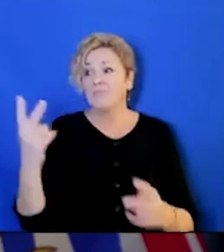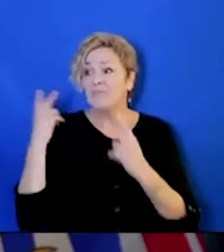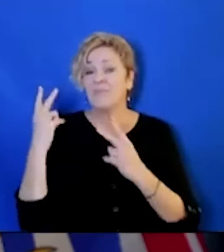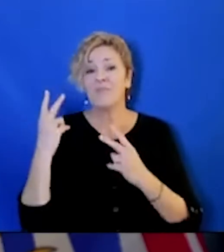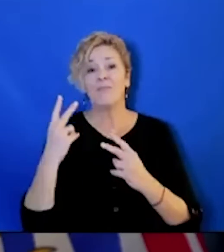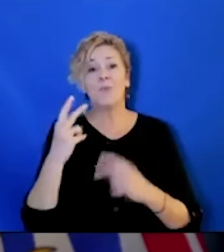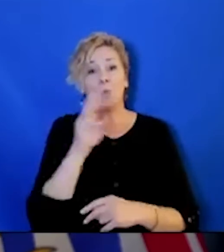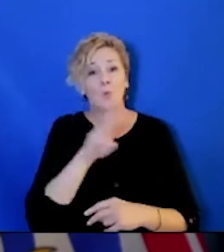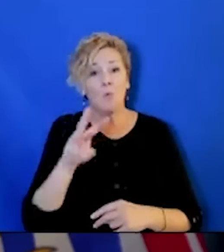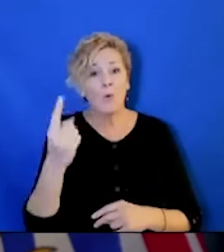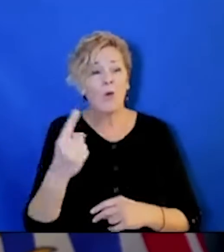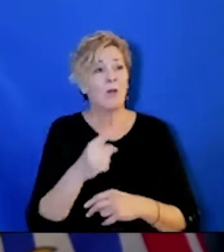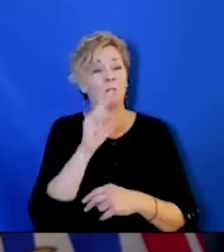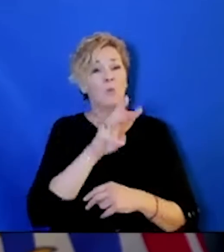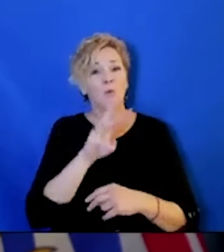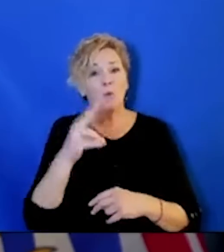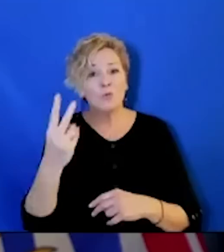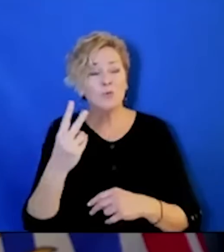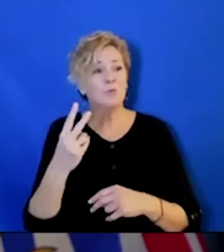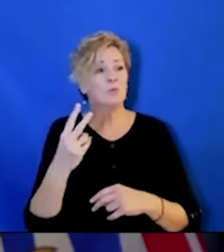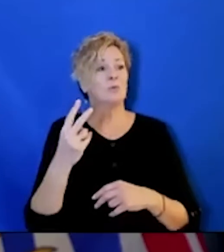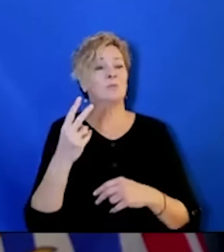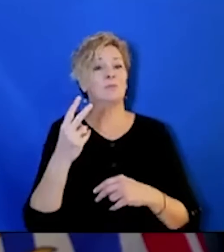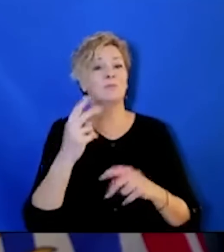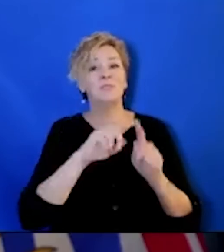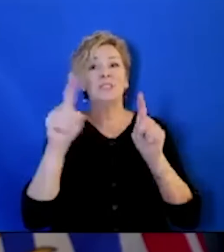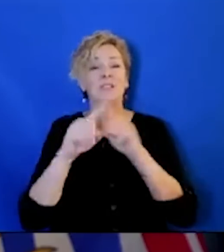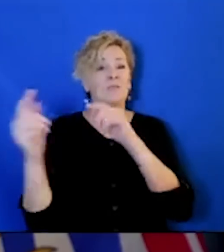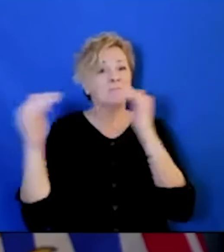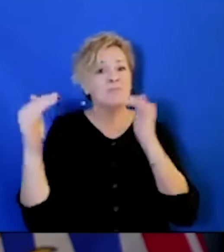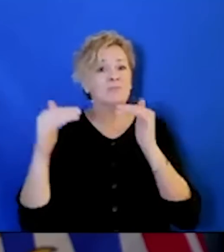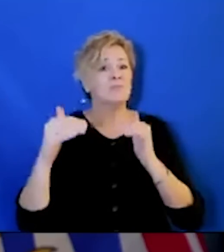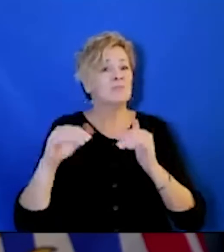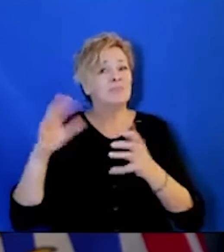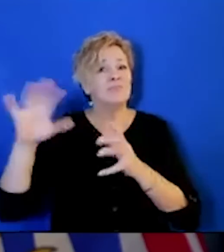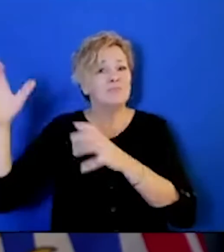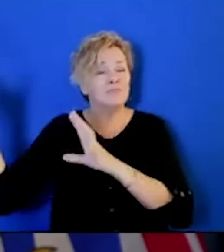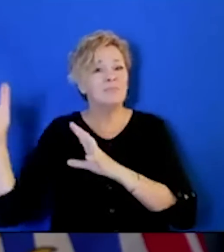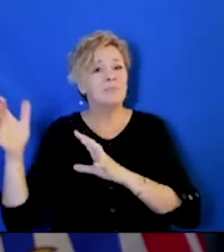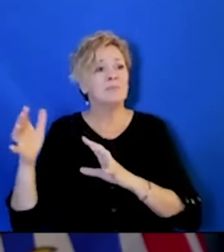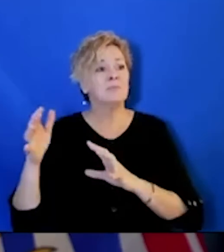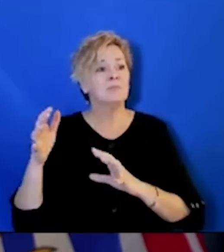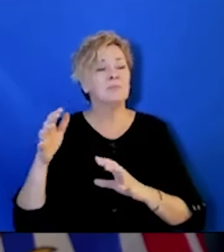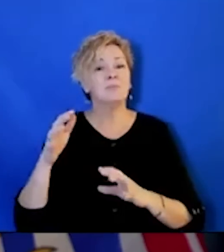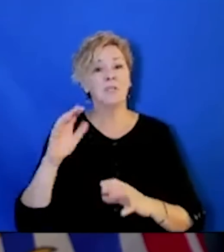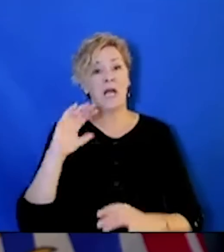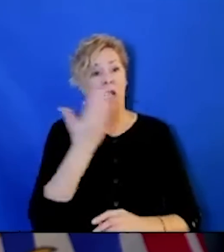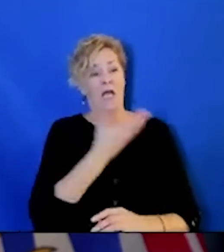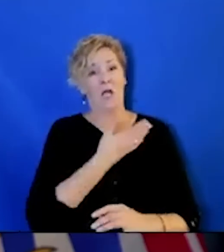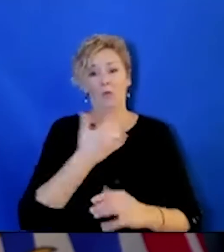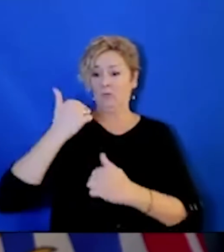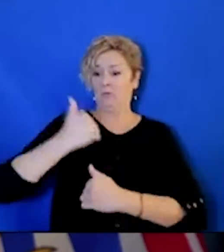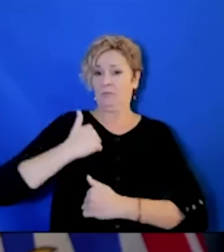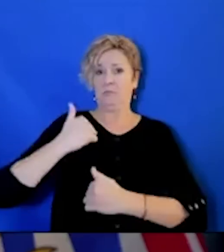lasted for years, but that we came back as a society and were able to support each other, and we have had peace. Those